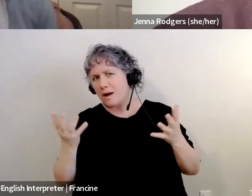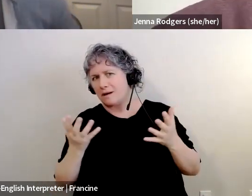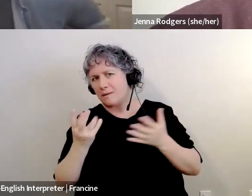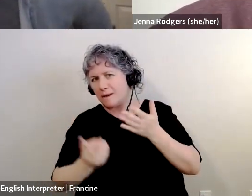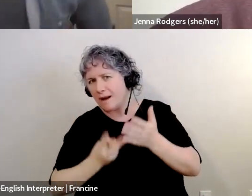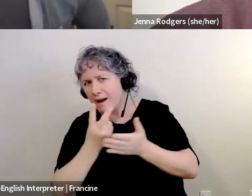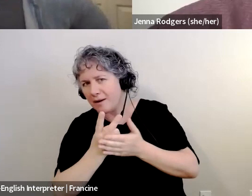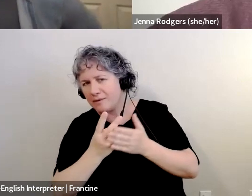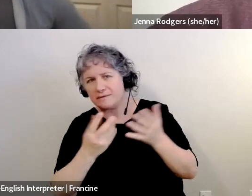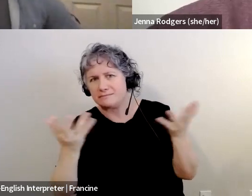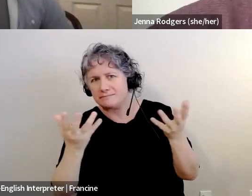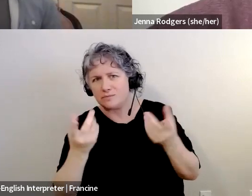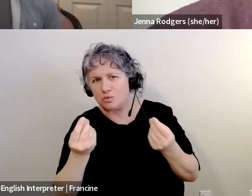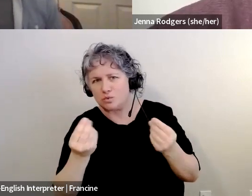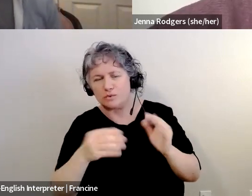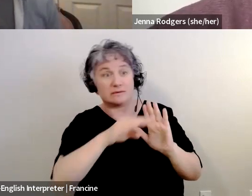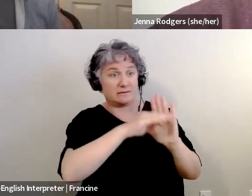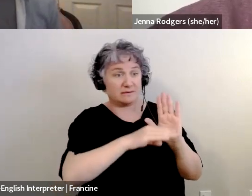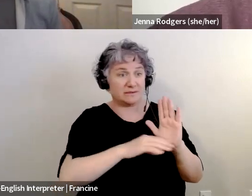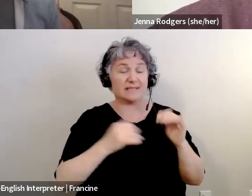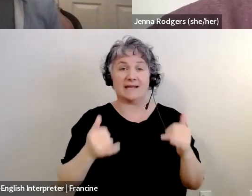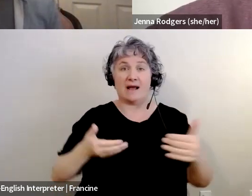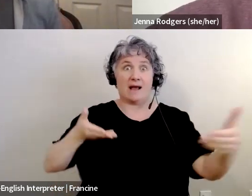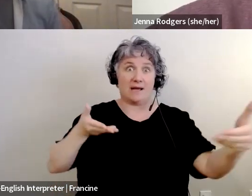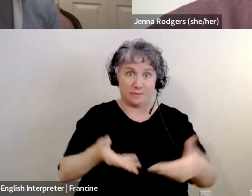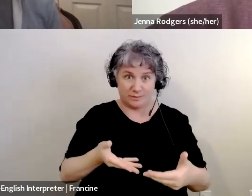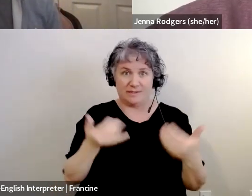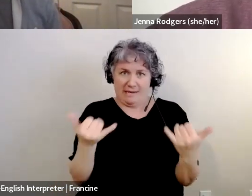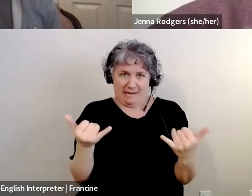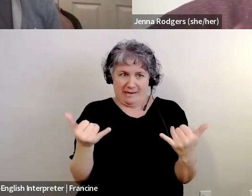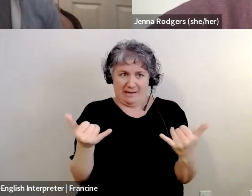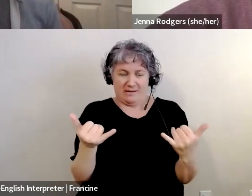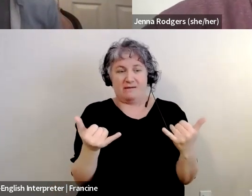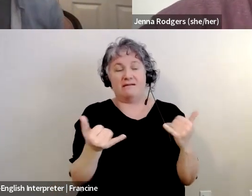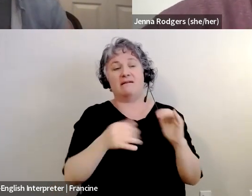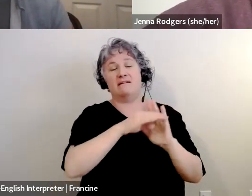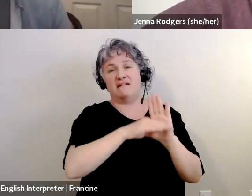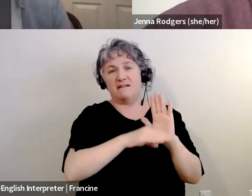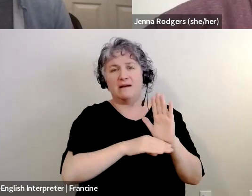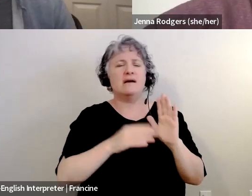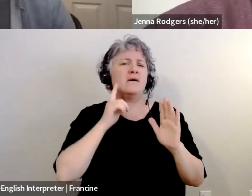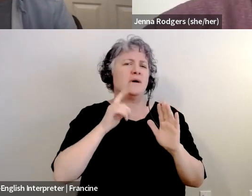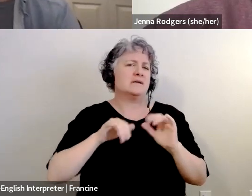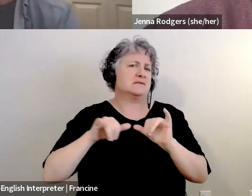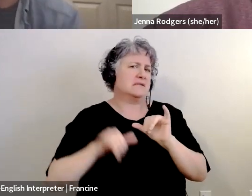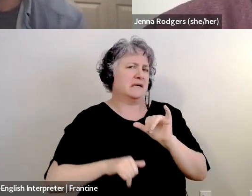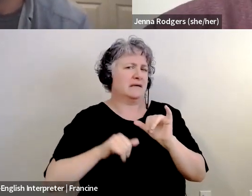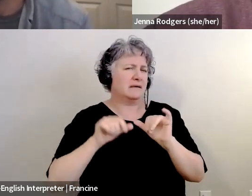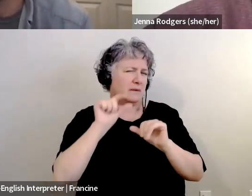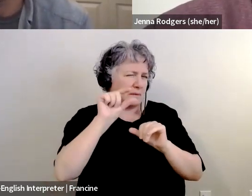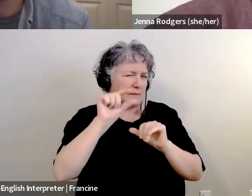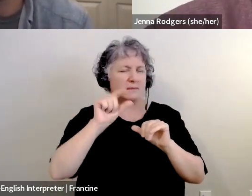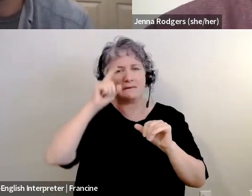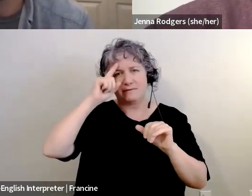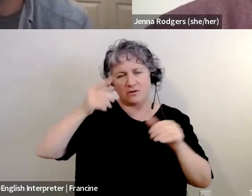is the overview. We are in the introduction. We are going to be here for a moment longer. Then we will